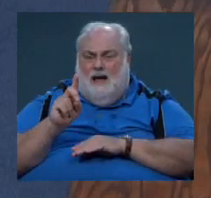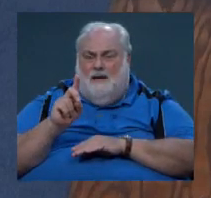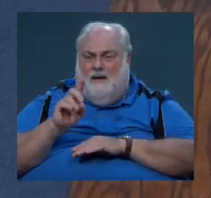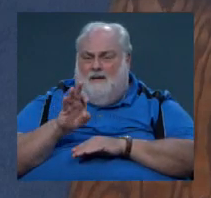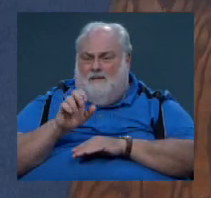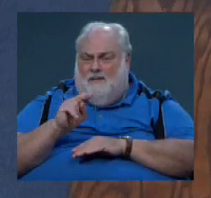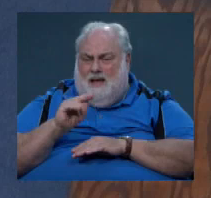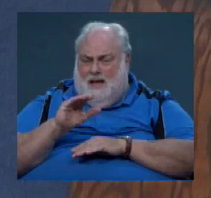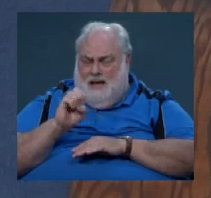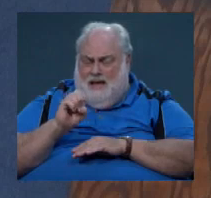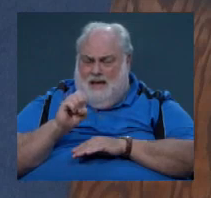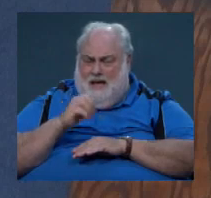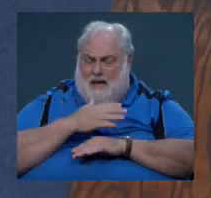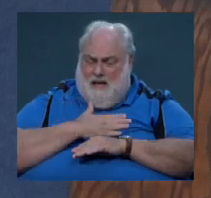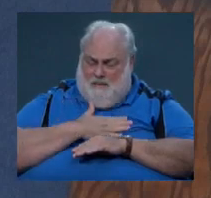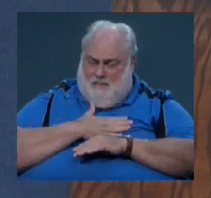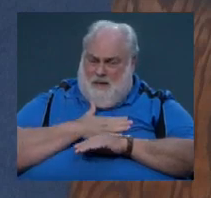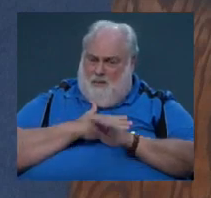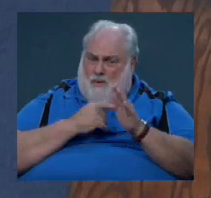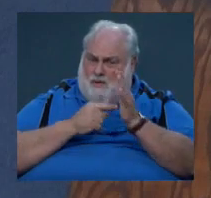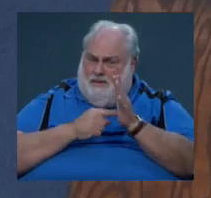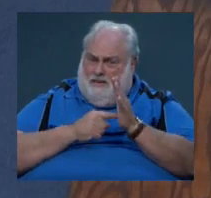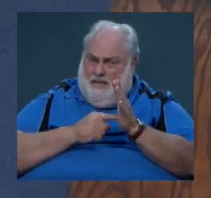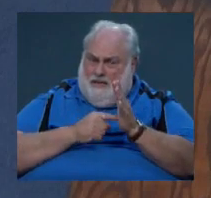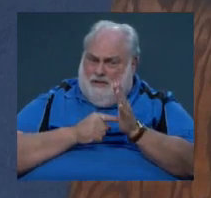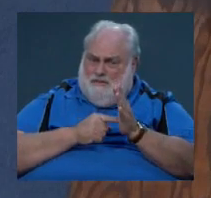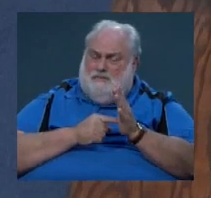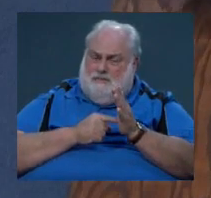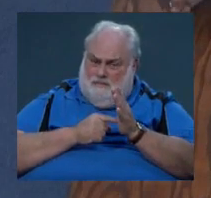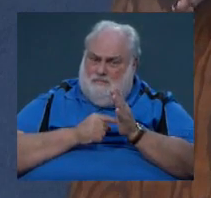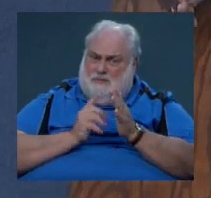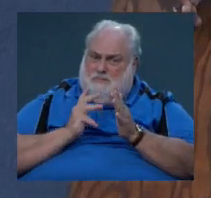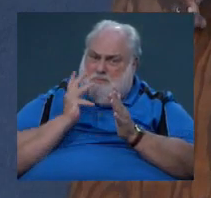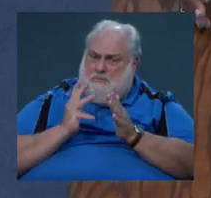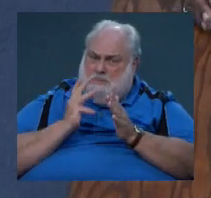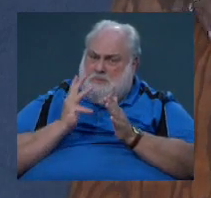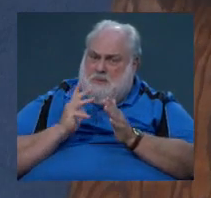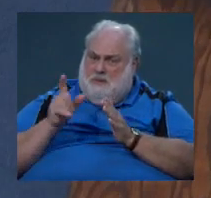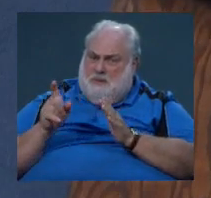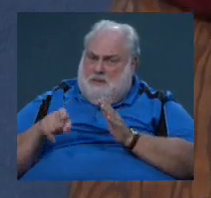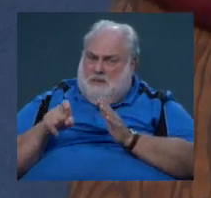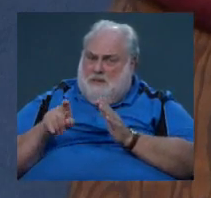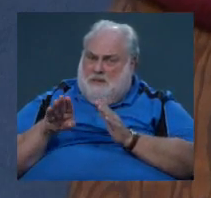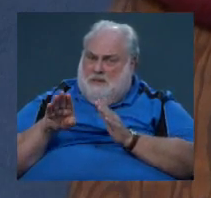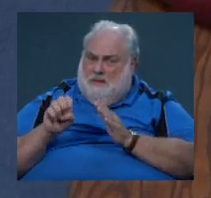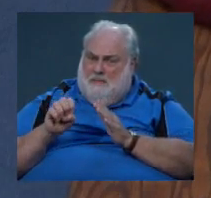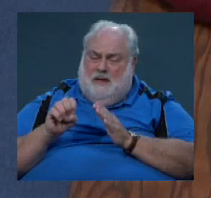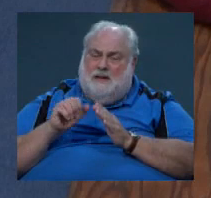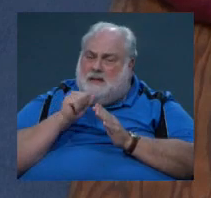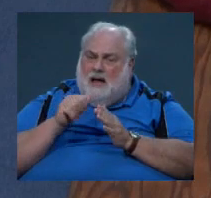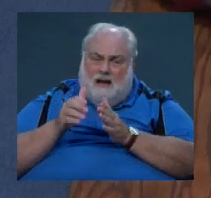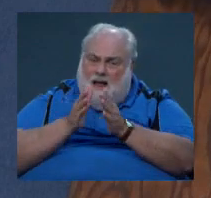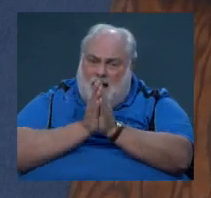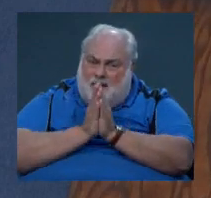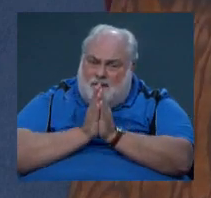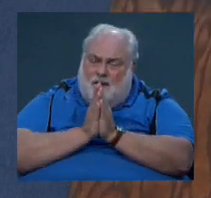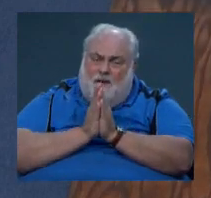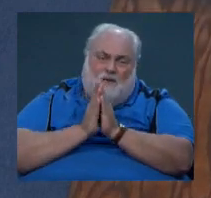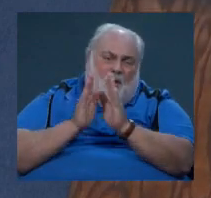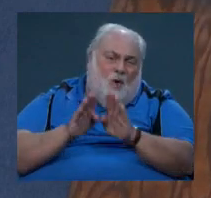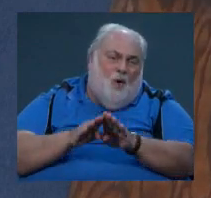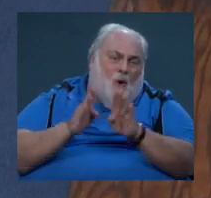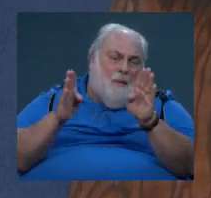of my disposition and what I represent. So I'm asking not to have